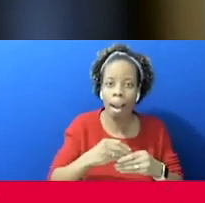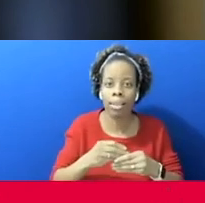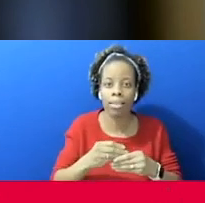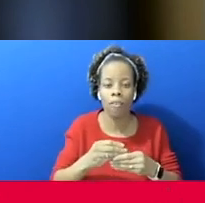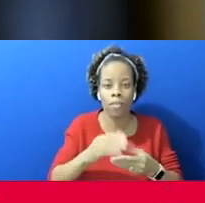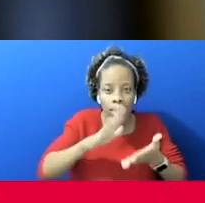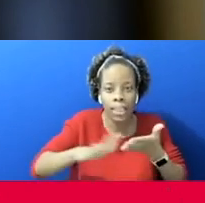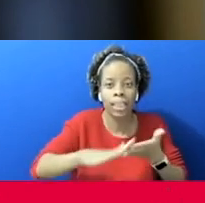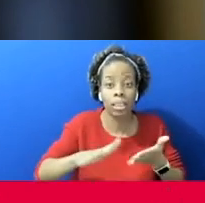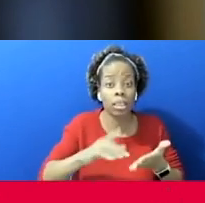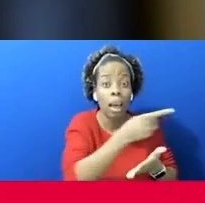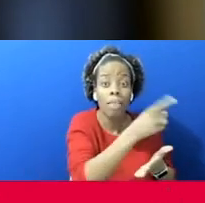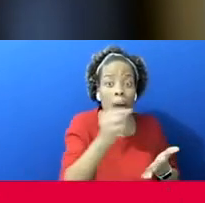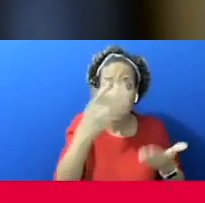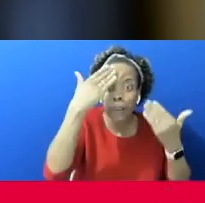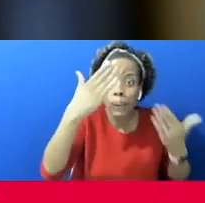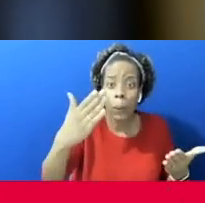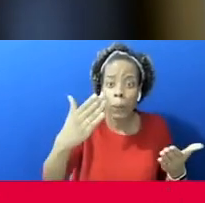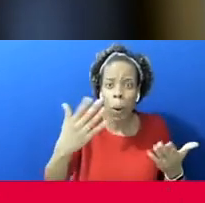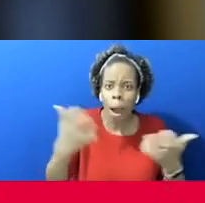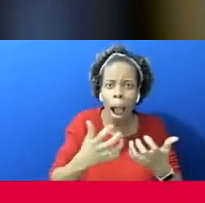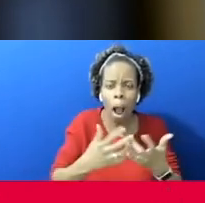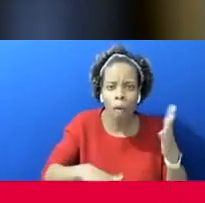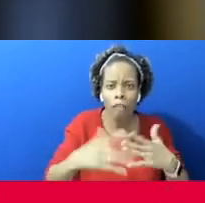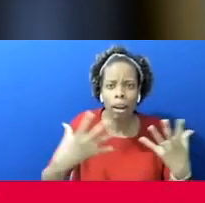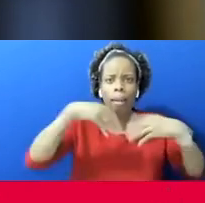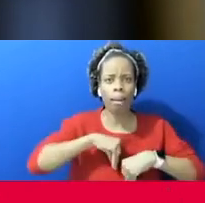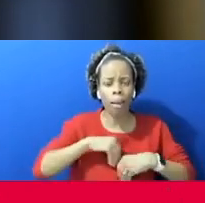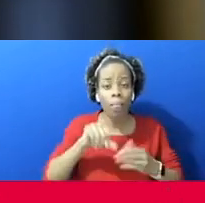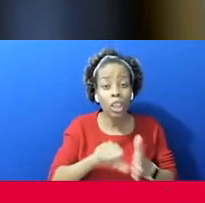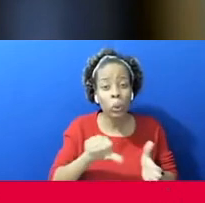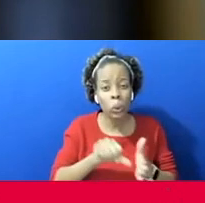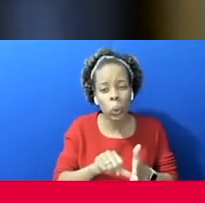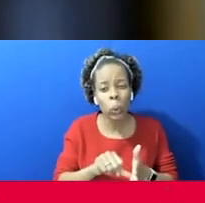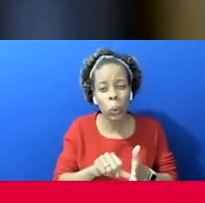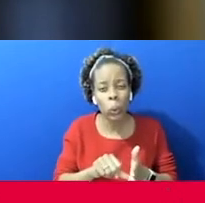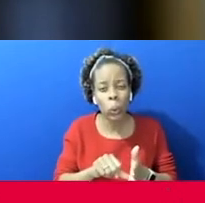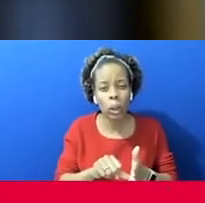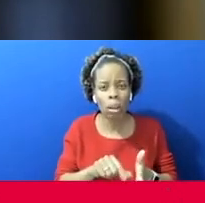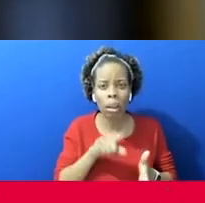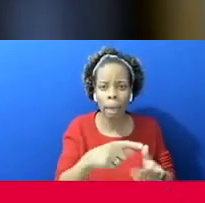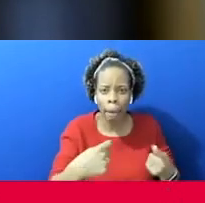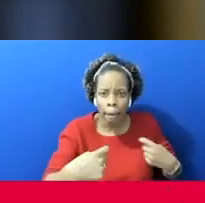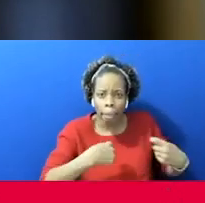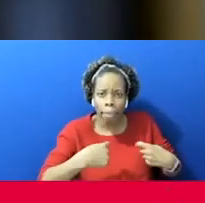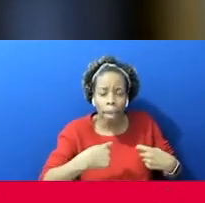they won't know what they're doing in the first place anyway. And it's difficult. Don't let them infantilize you.